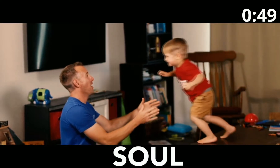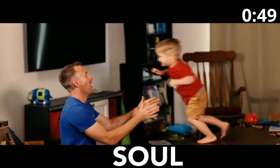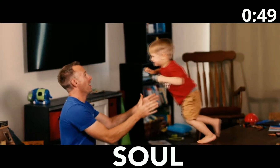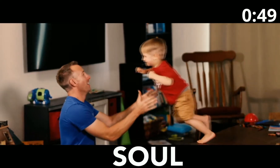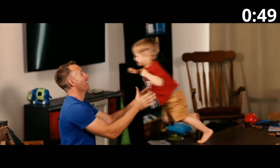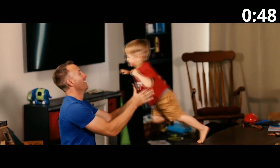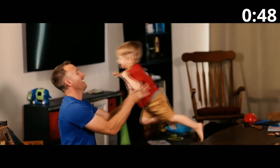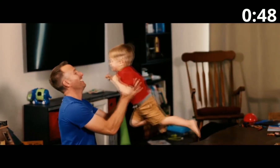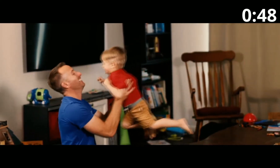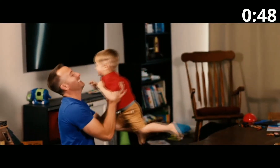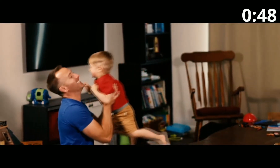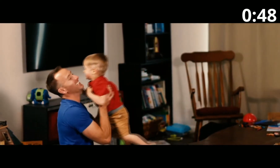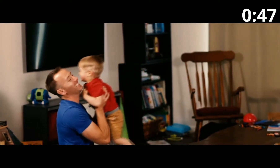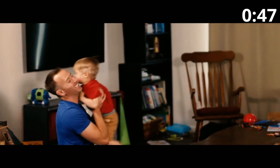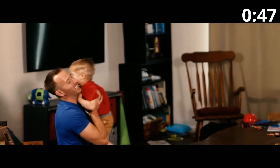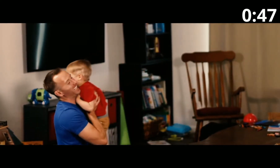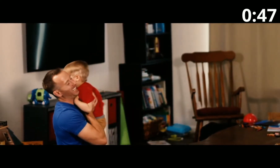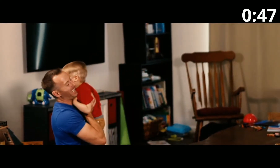soul.